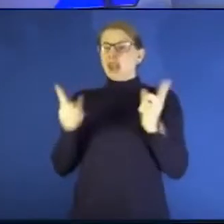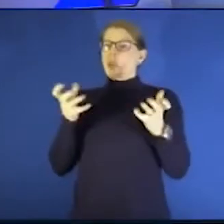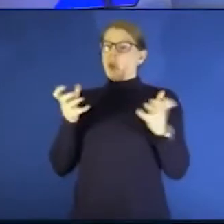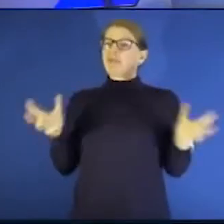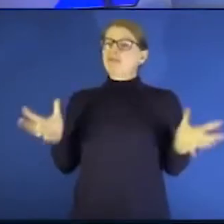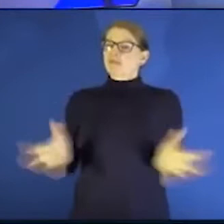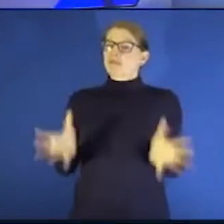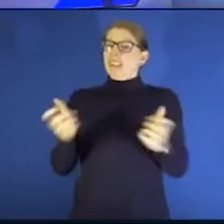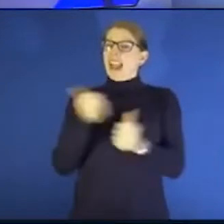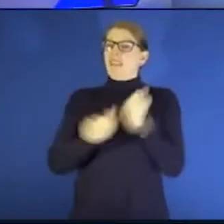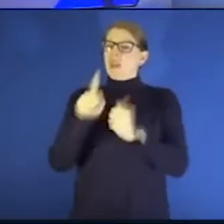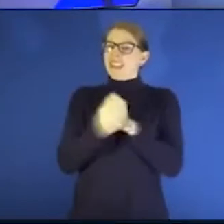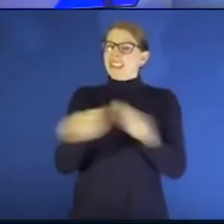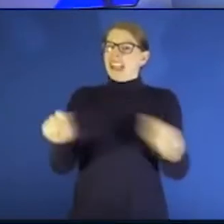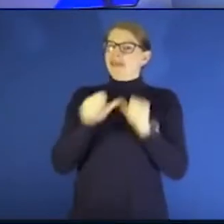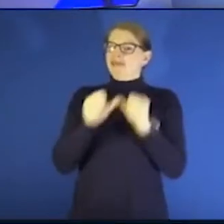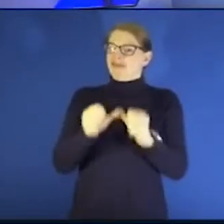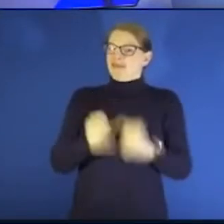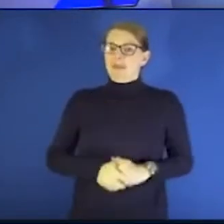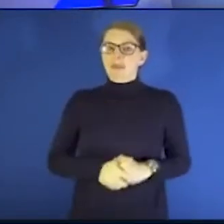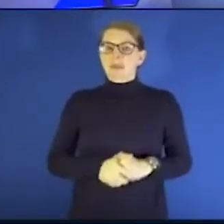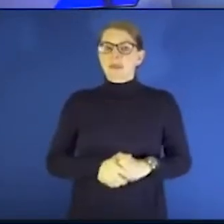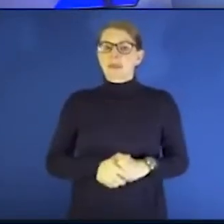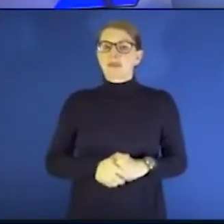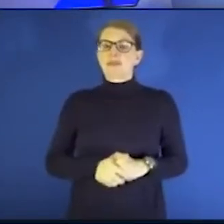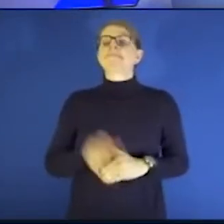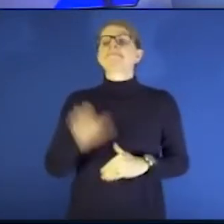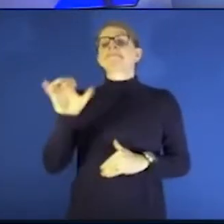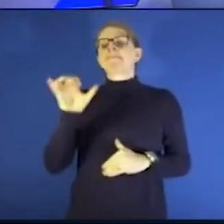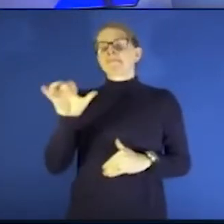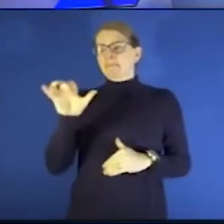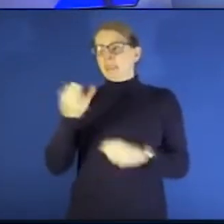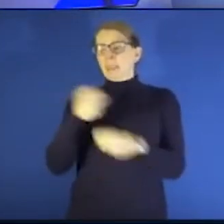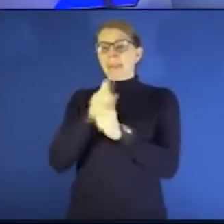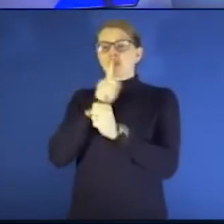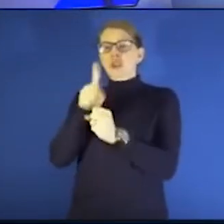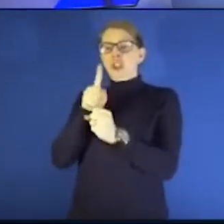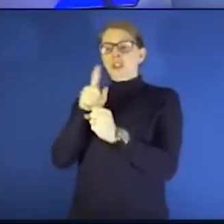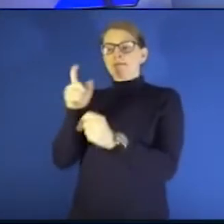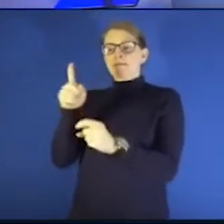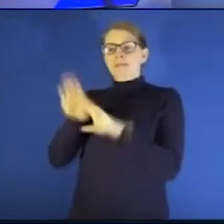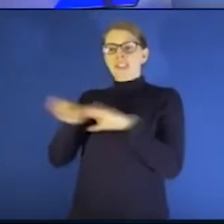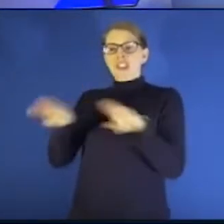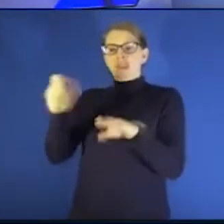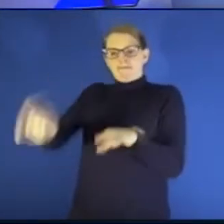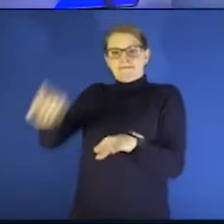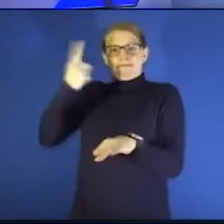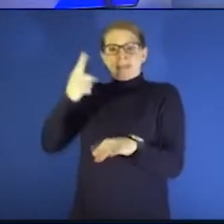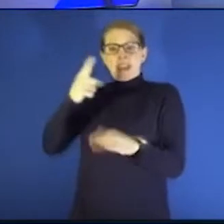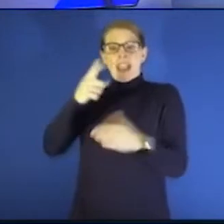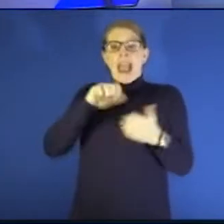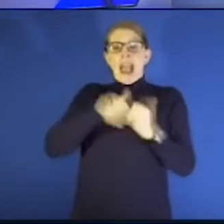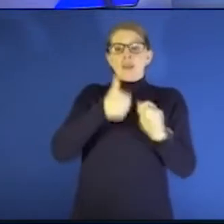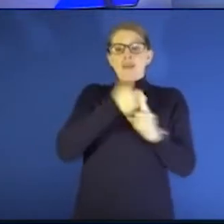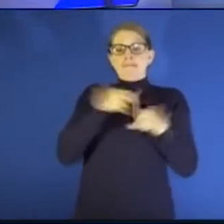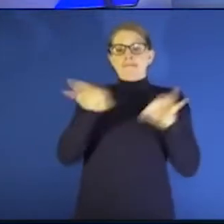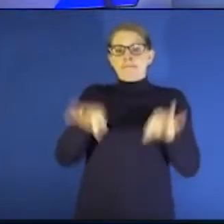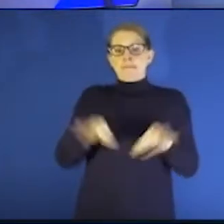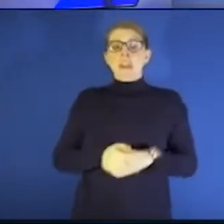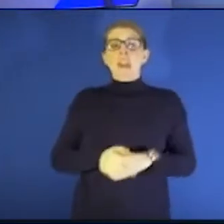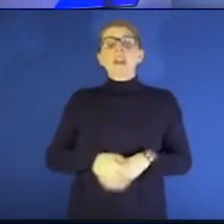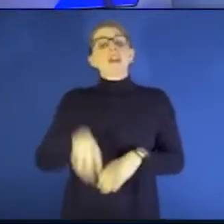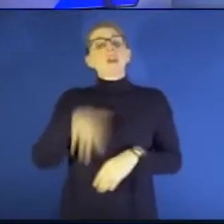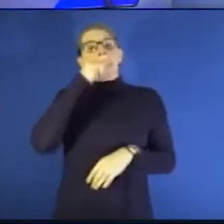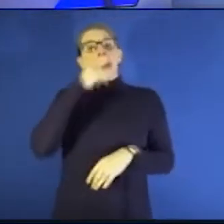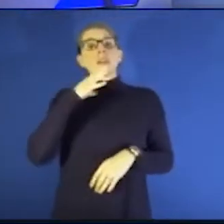put it into context. That sounds like that's really important to do. I want to talk about kids maybe in that older age group, but what's